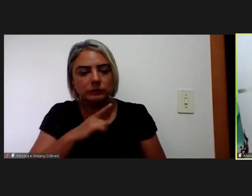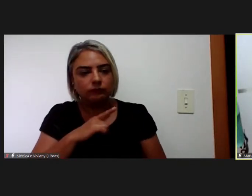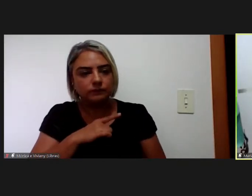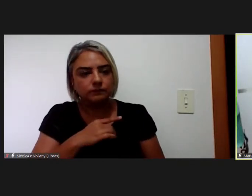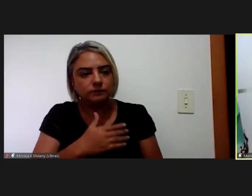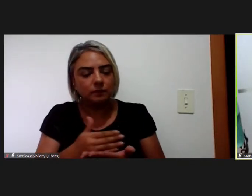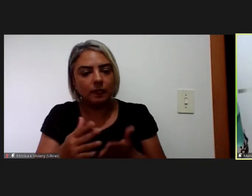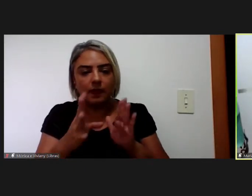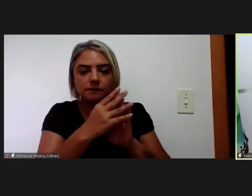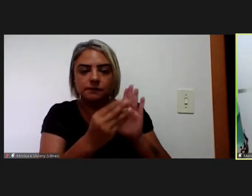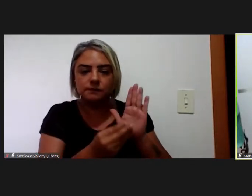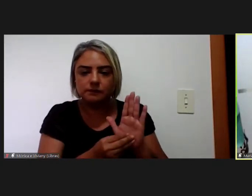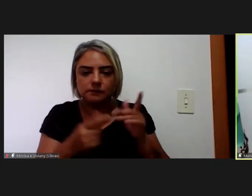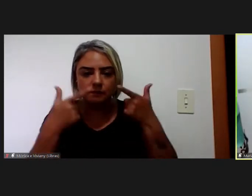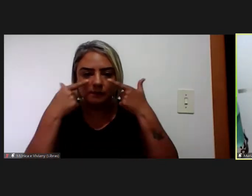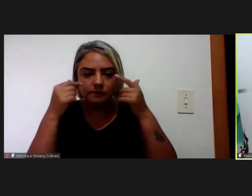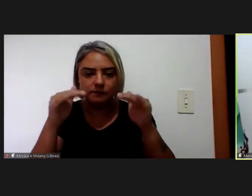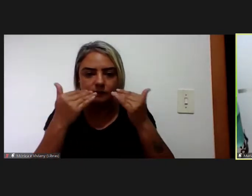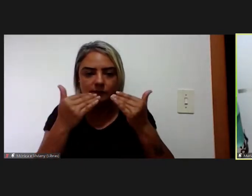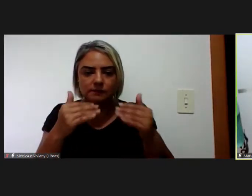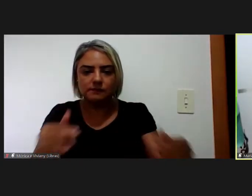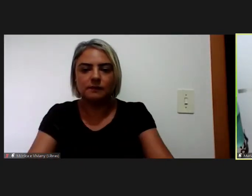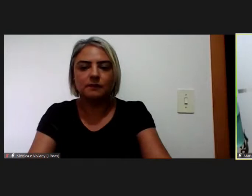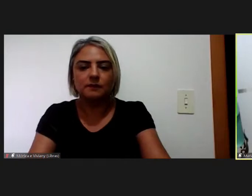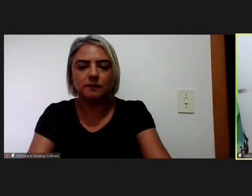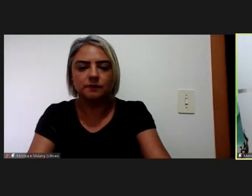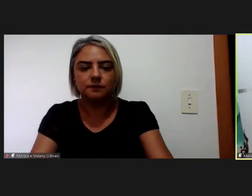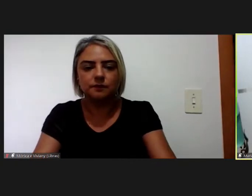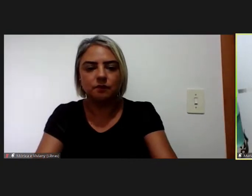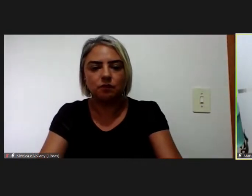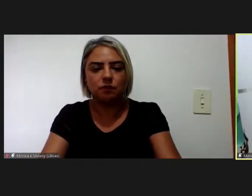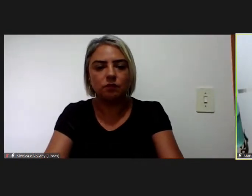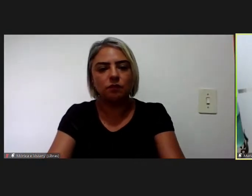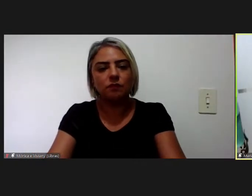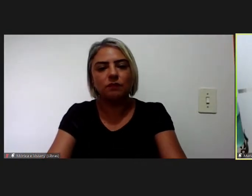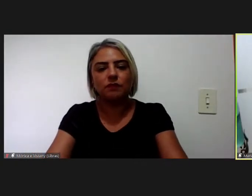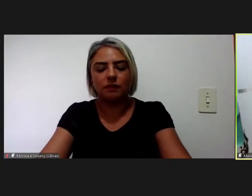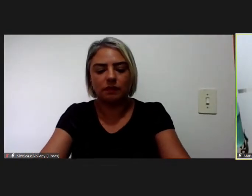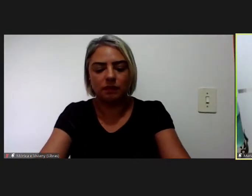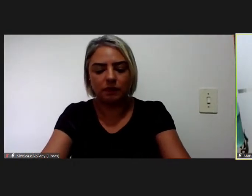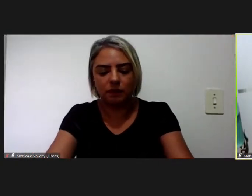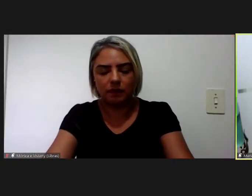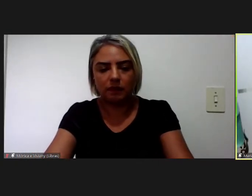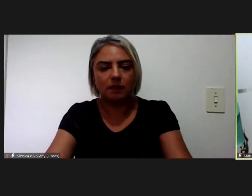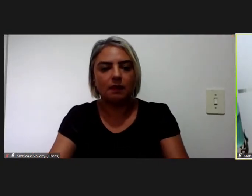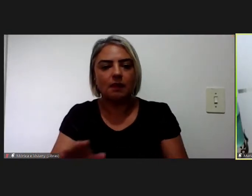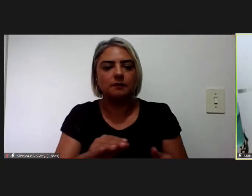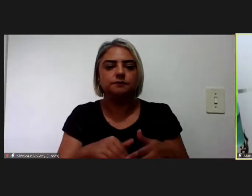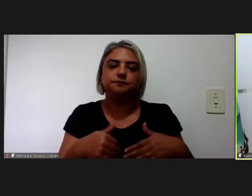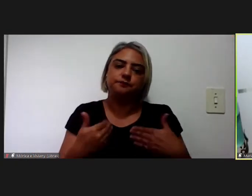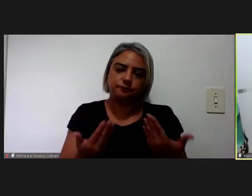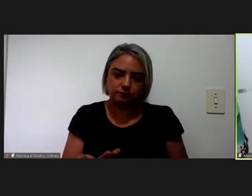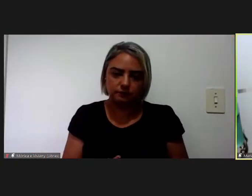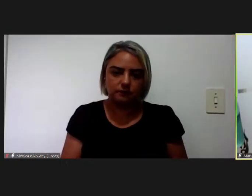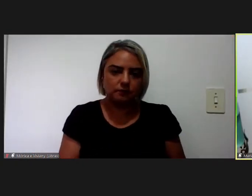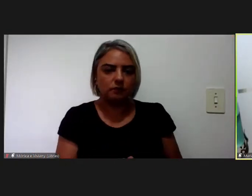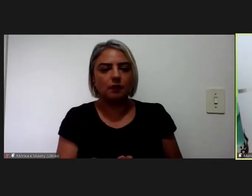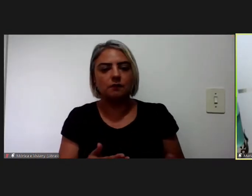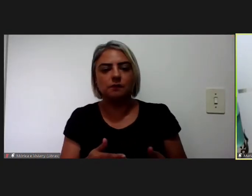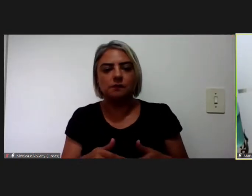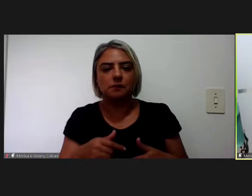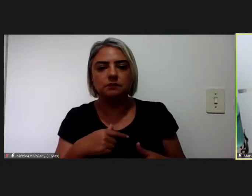into practice. We have this primary care model that's not adequate to the